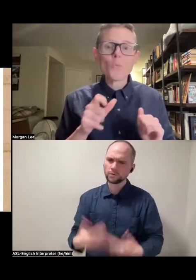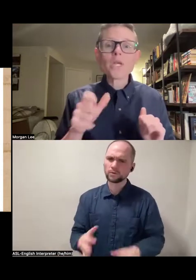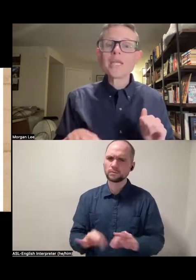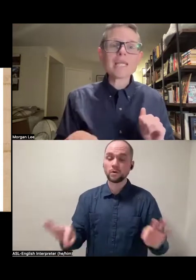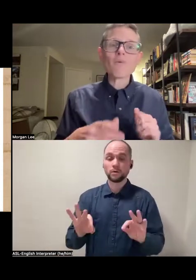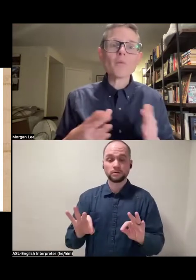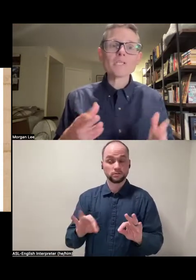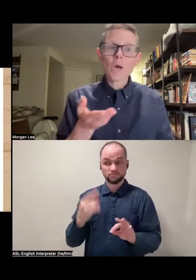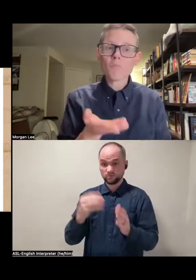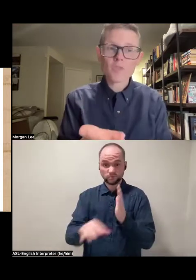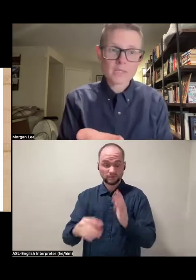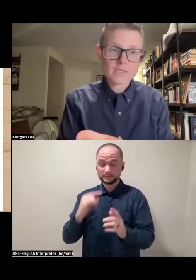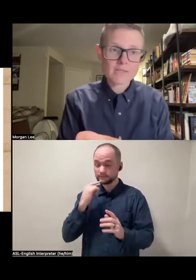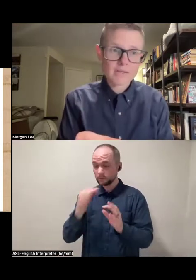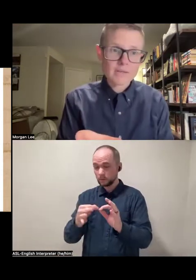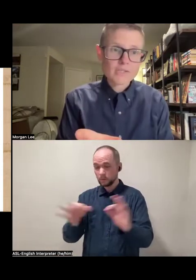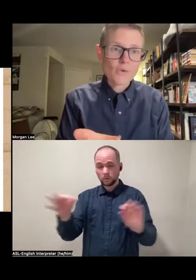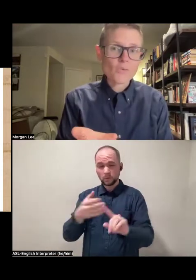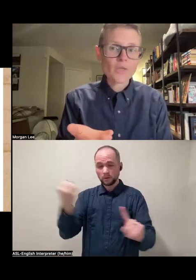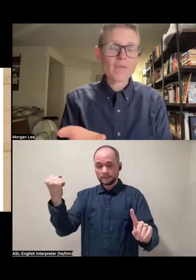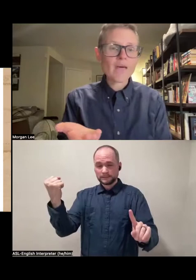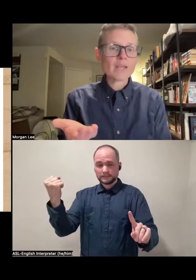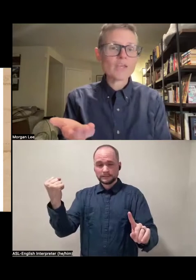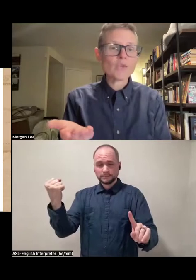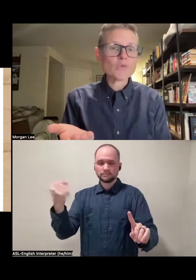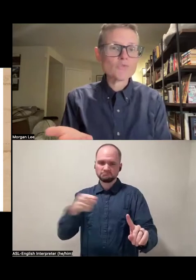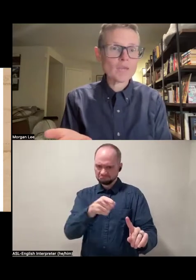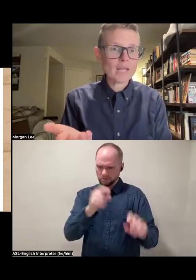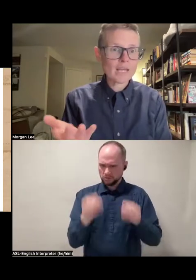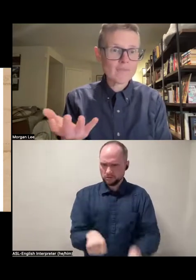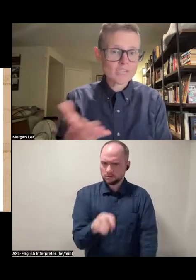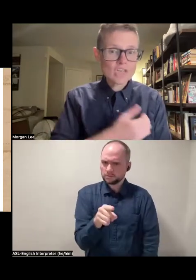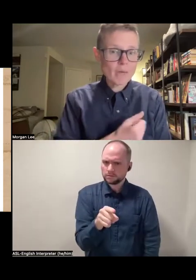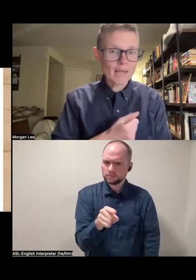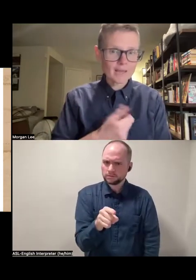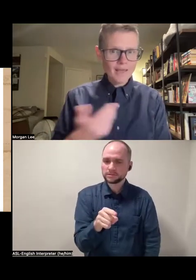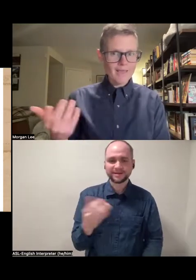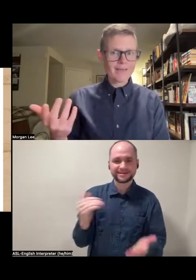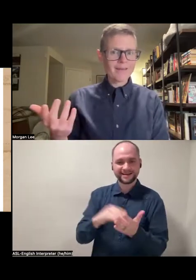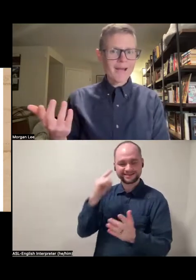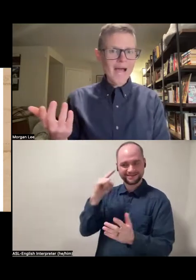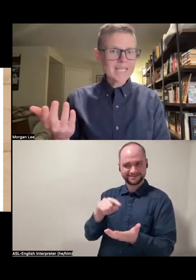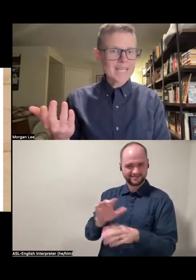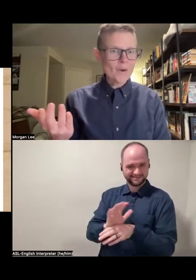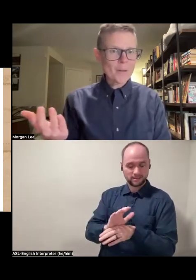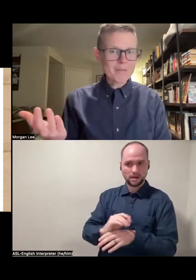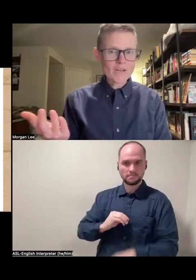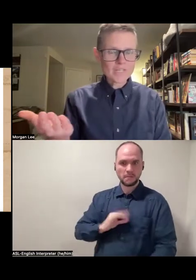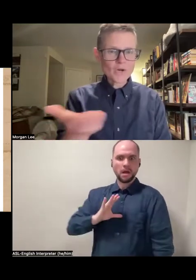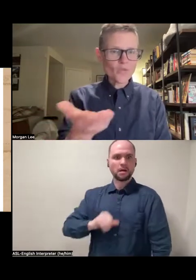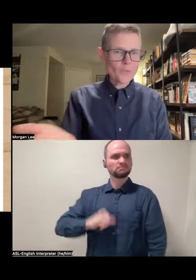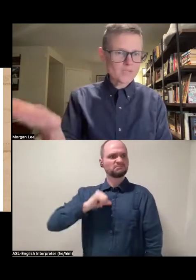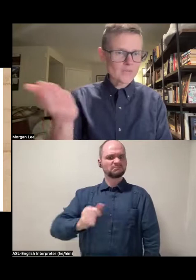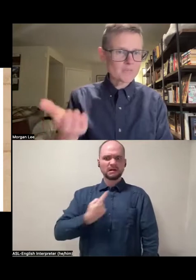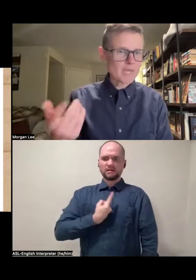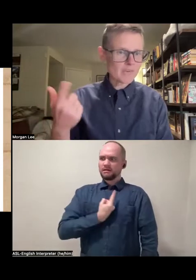deprivation wouldn't need very much help for this. So think of that huge feeling of achievement, like, hey, I did that all by myself and look